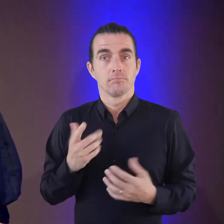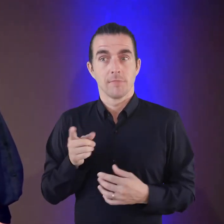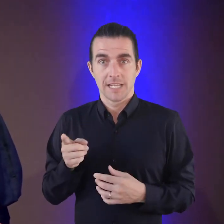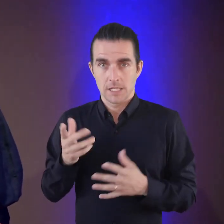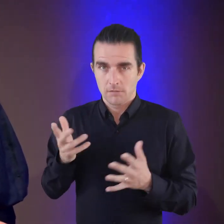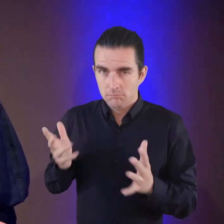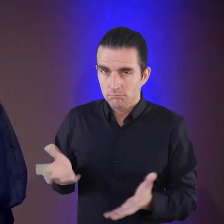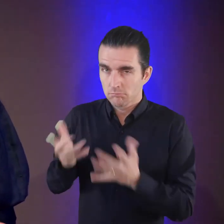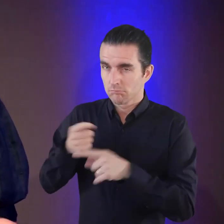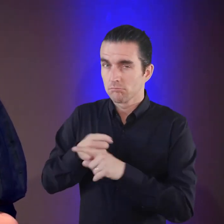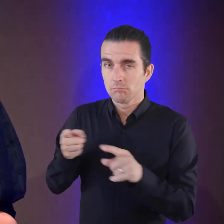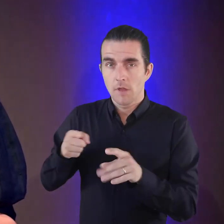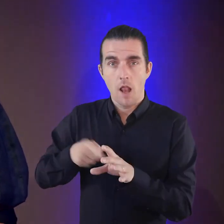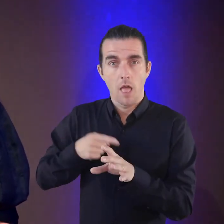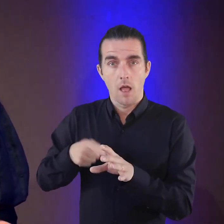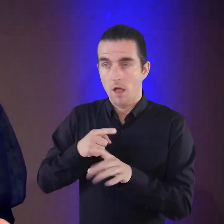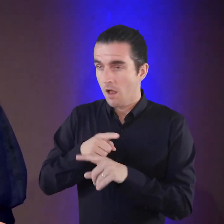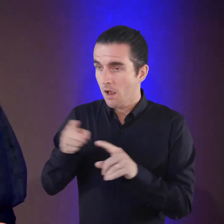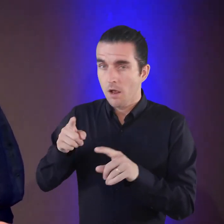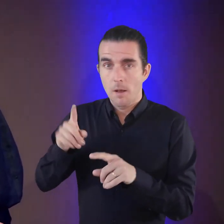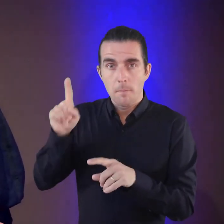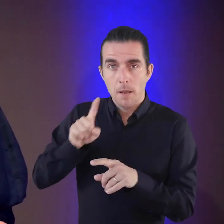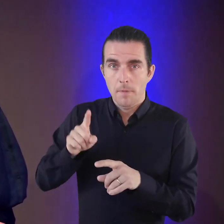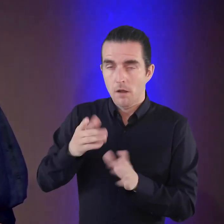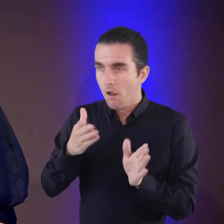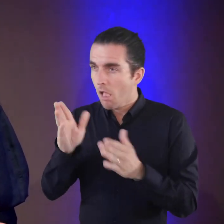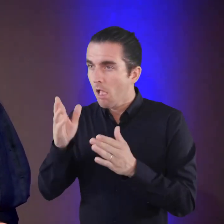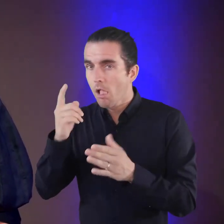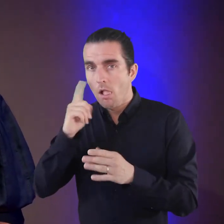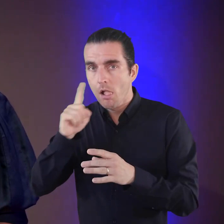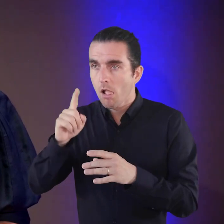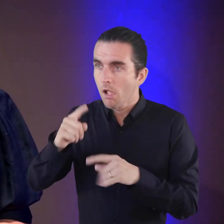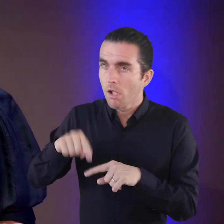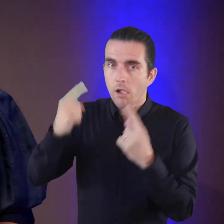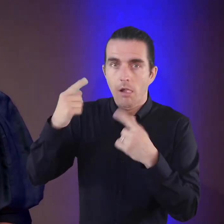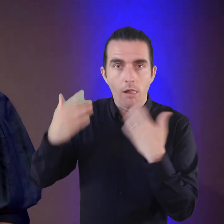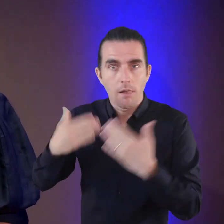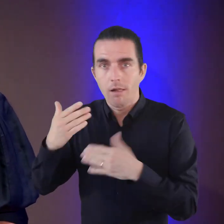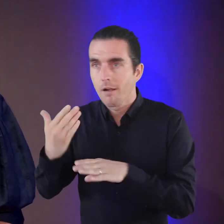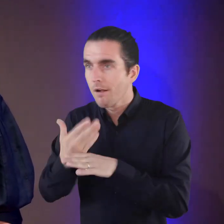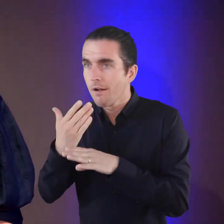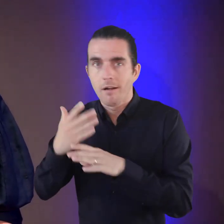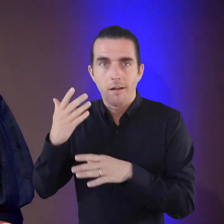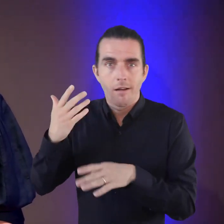an alternative path are already inspiring the way for others.